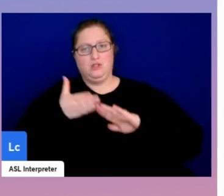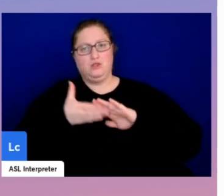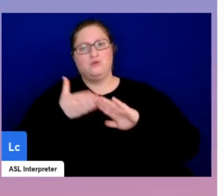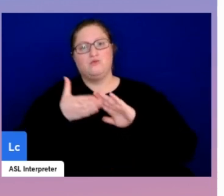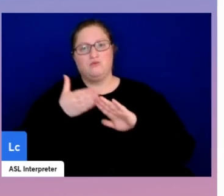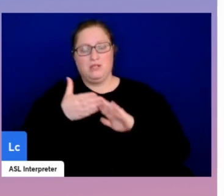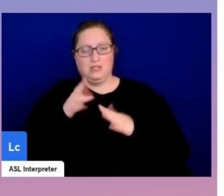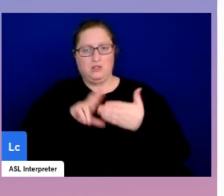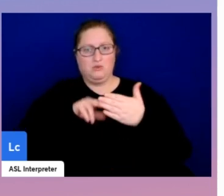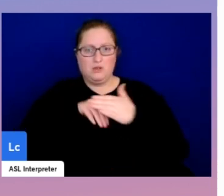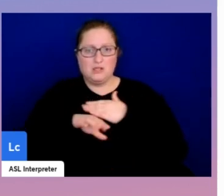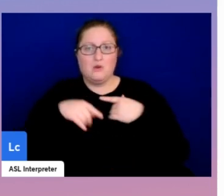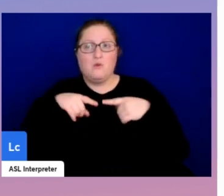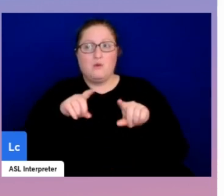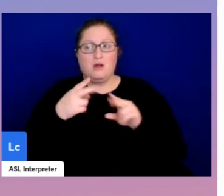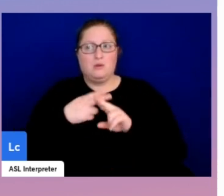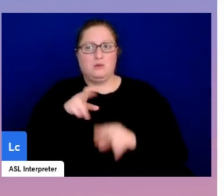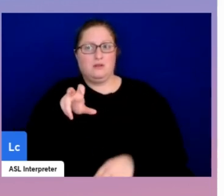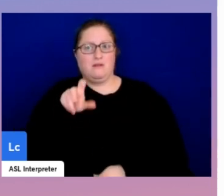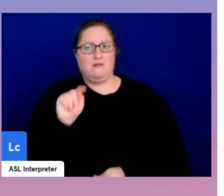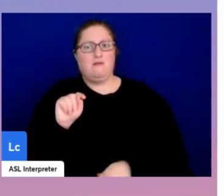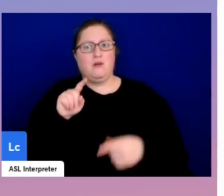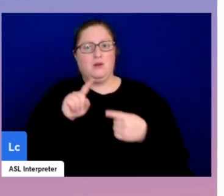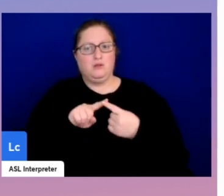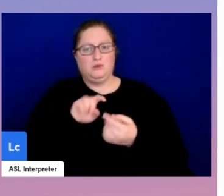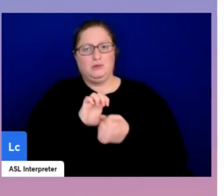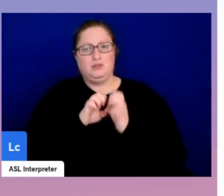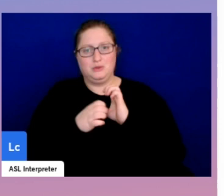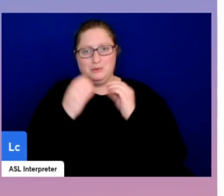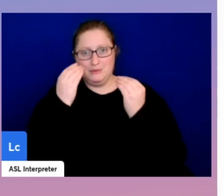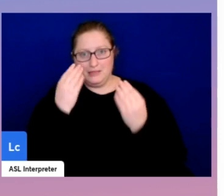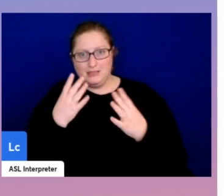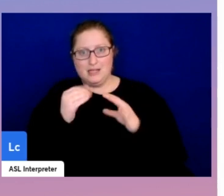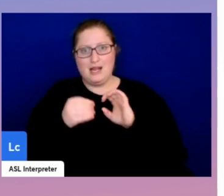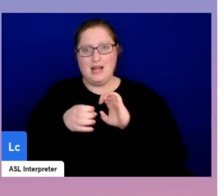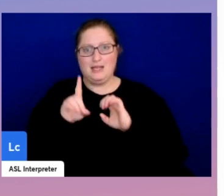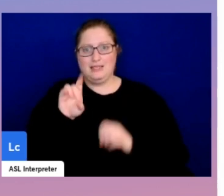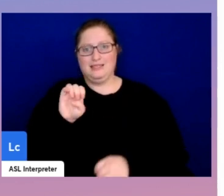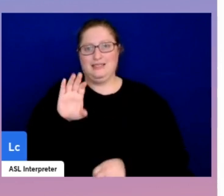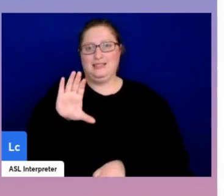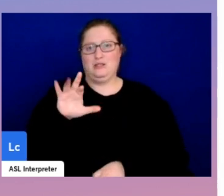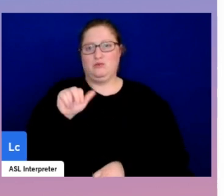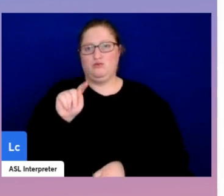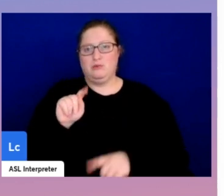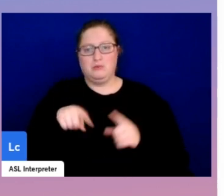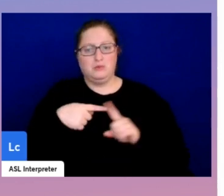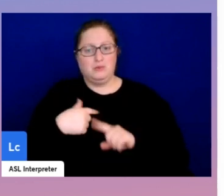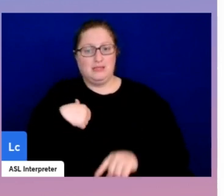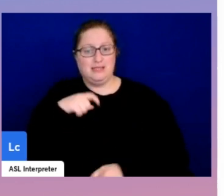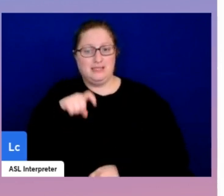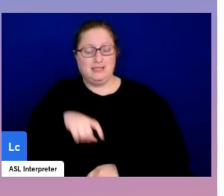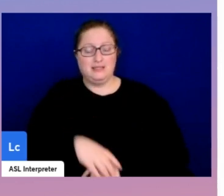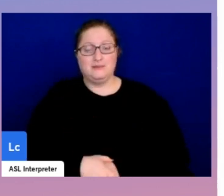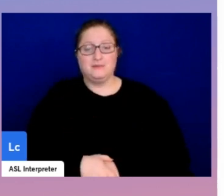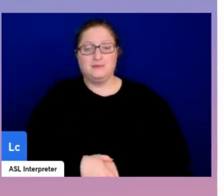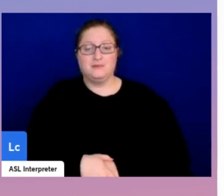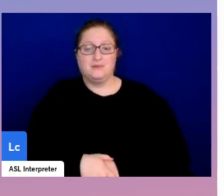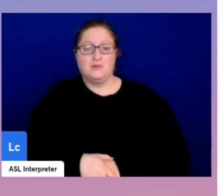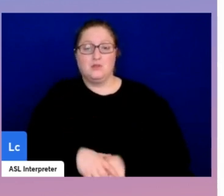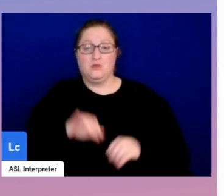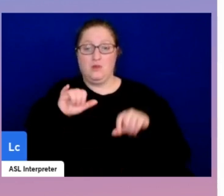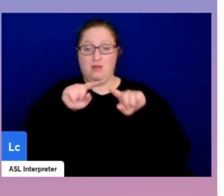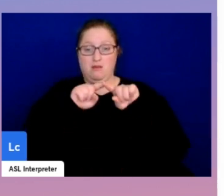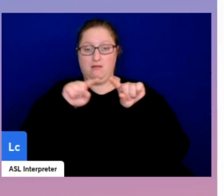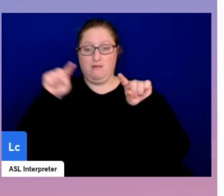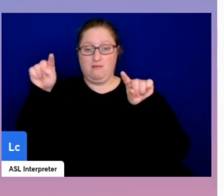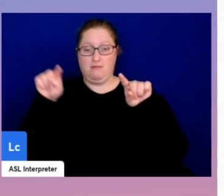also using Vault to encrypt my data and decrypt it whenever I need it. So the workflow here, like I mentioned, just sort of to